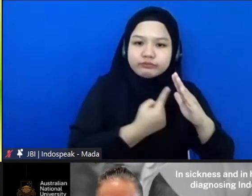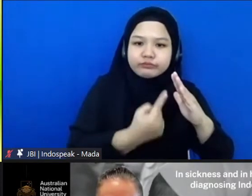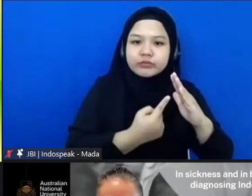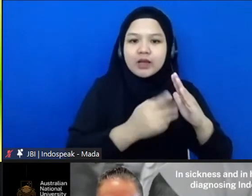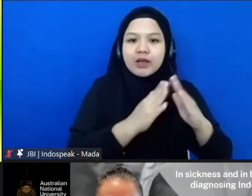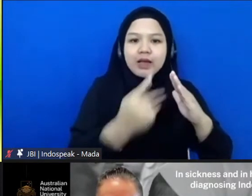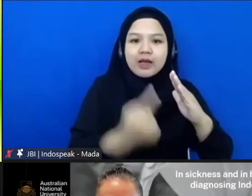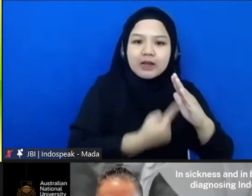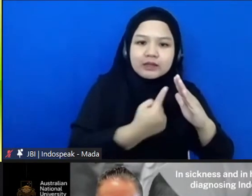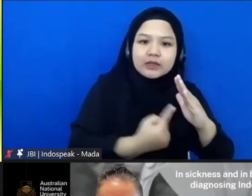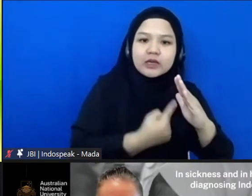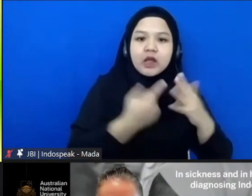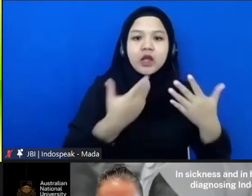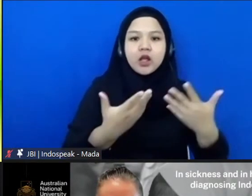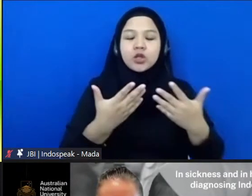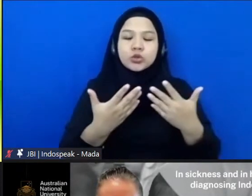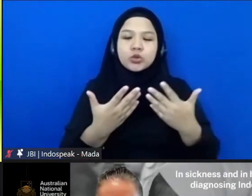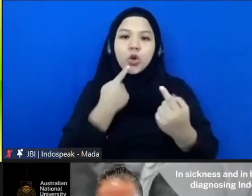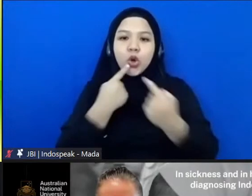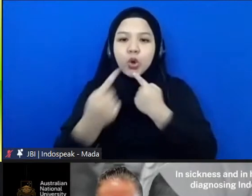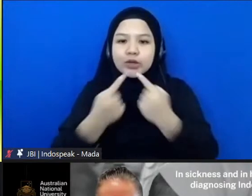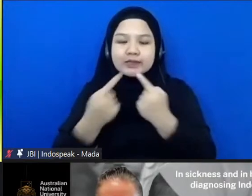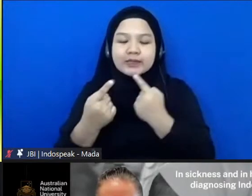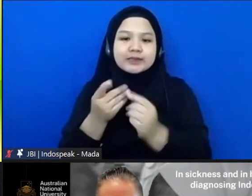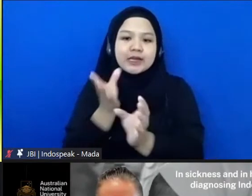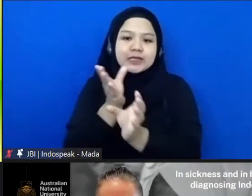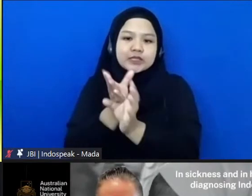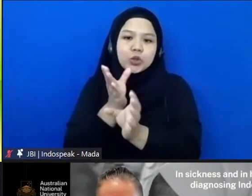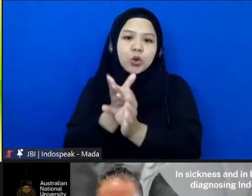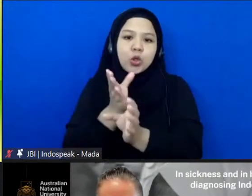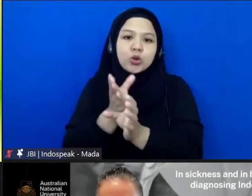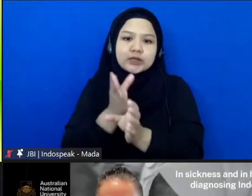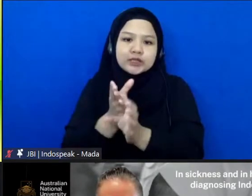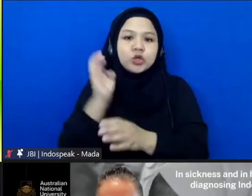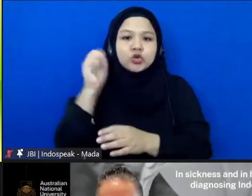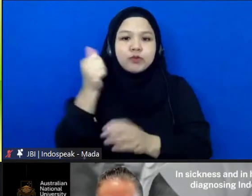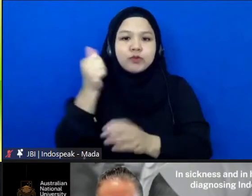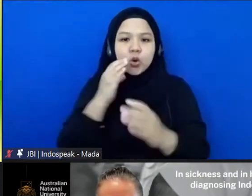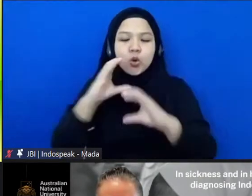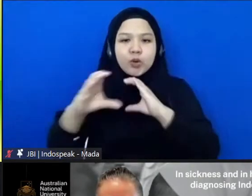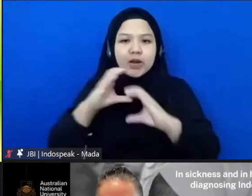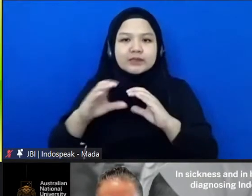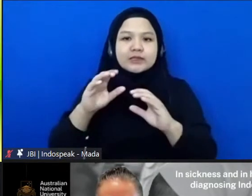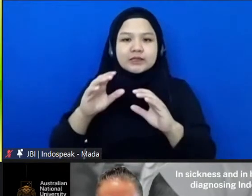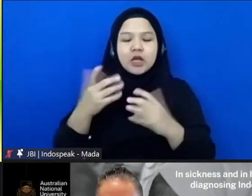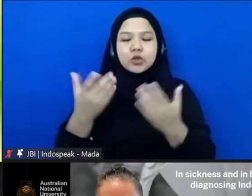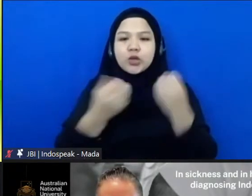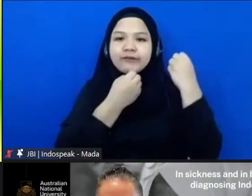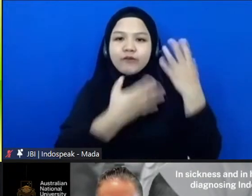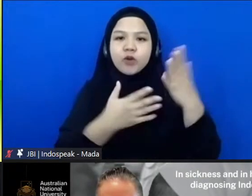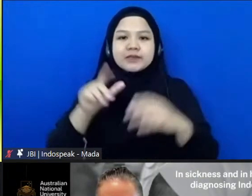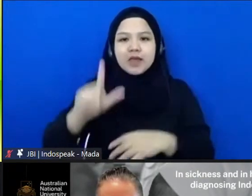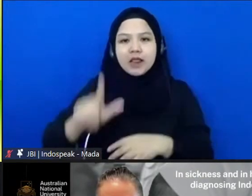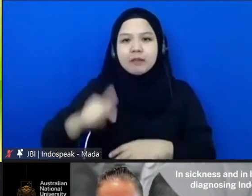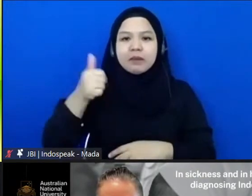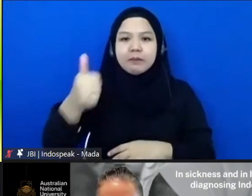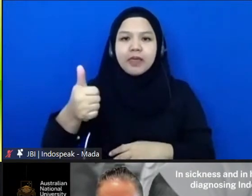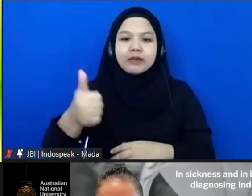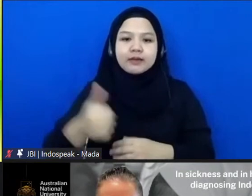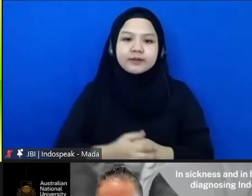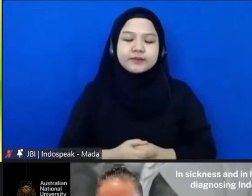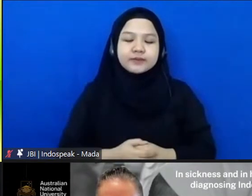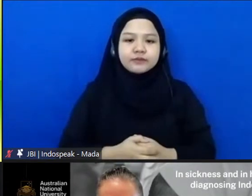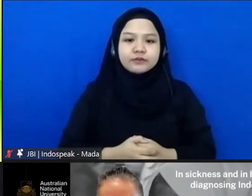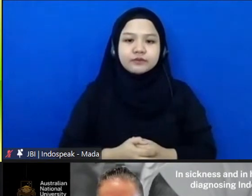counteract disinformation. This assistance will be delivered through long-standing